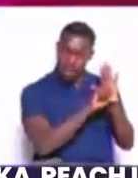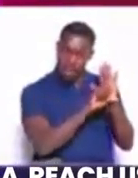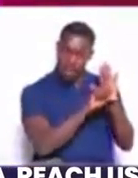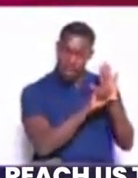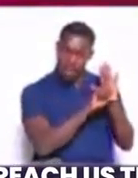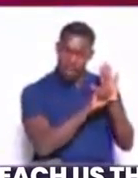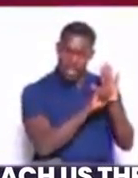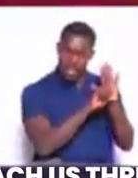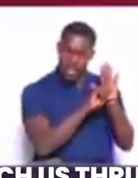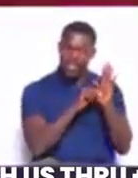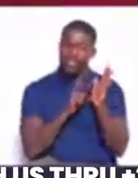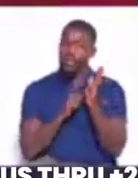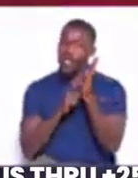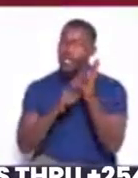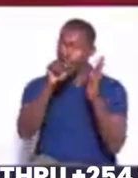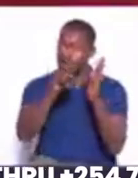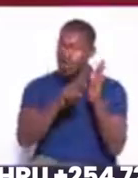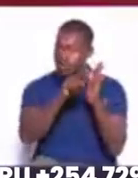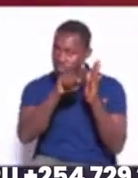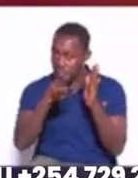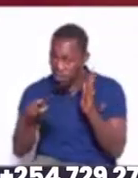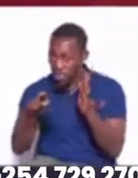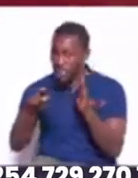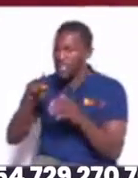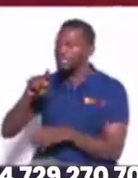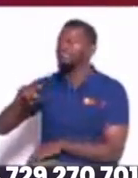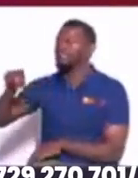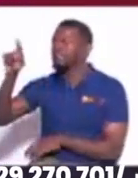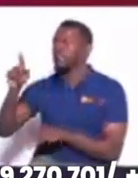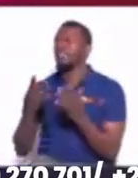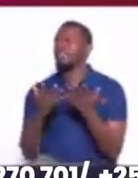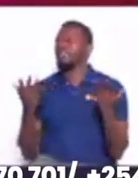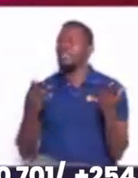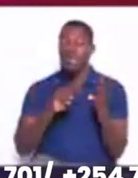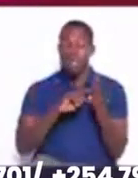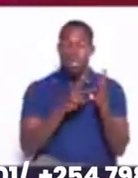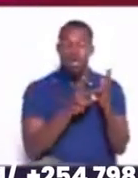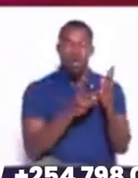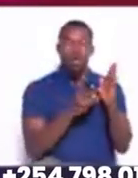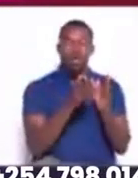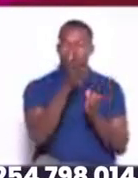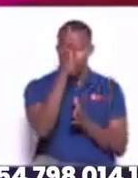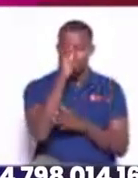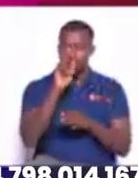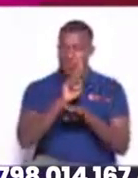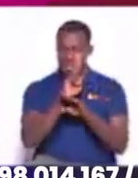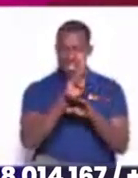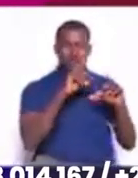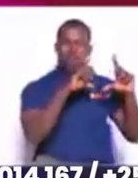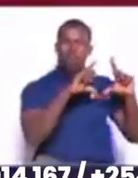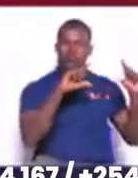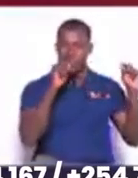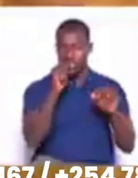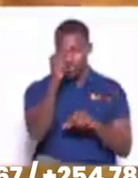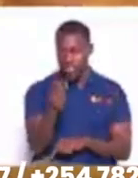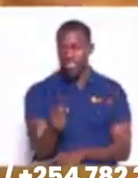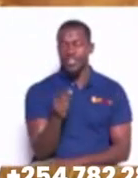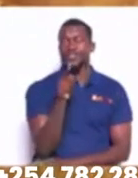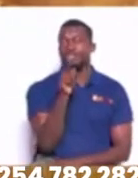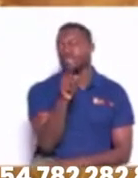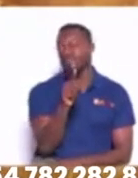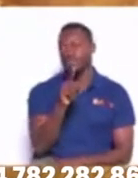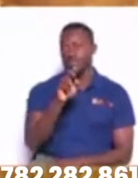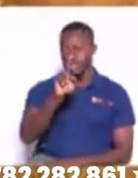morality. God's law is the standard of all judgment. Now notice what the Bible says in James 2, verse 12.